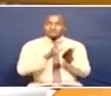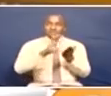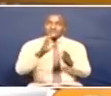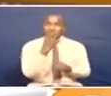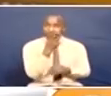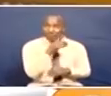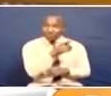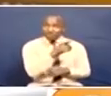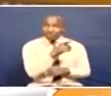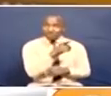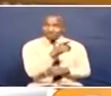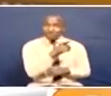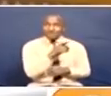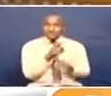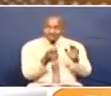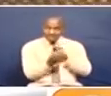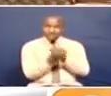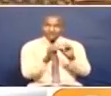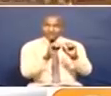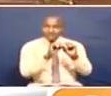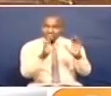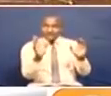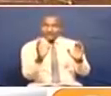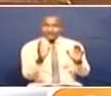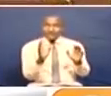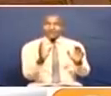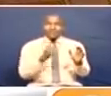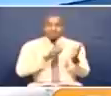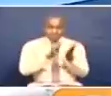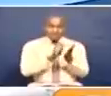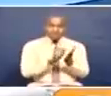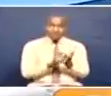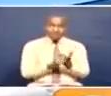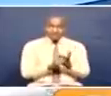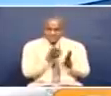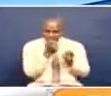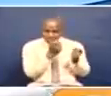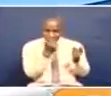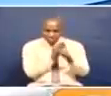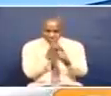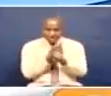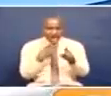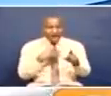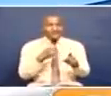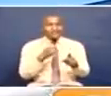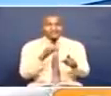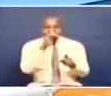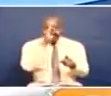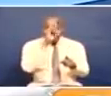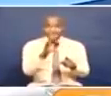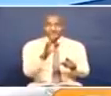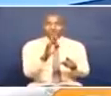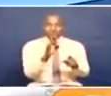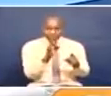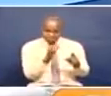actually. Uh-huh. It's about small differences, and it's actually, I wrote it down somewhere. Small differences and critical, they call it critical